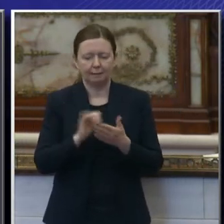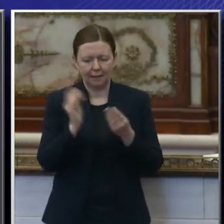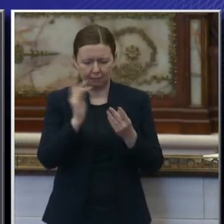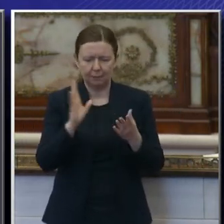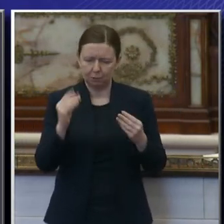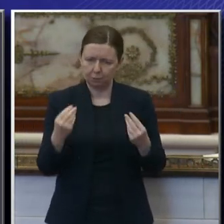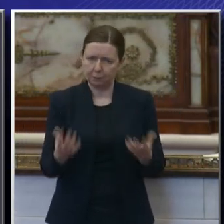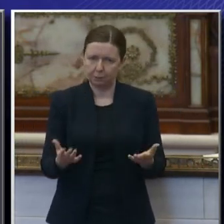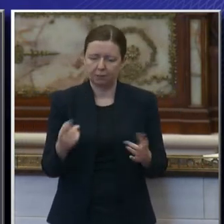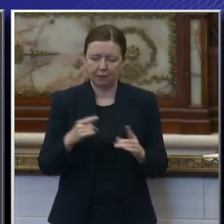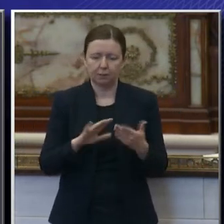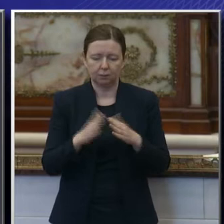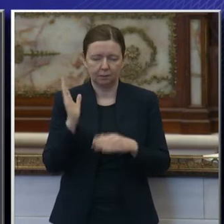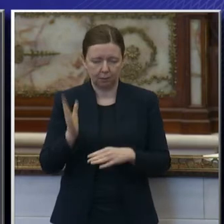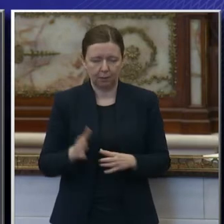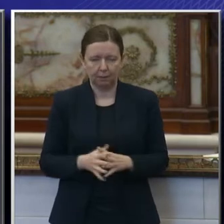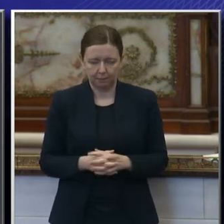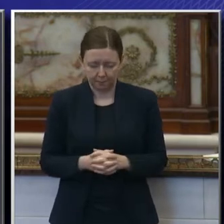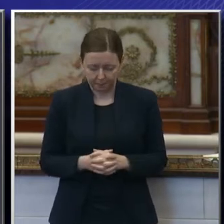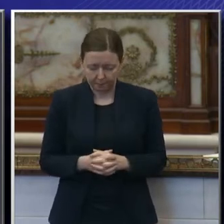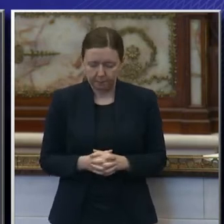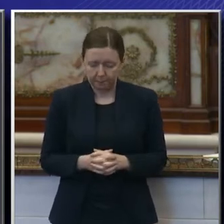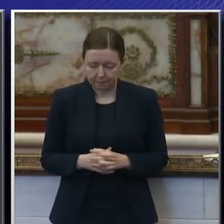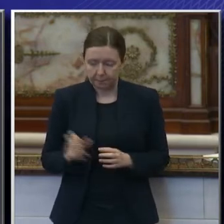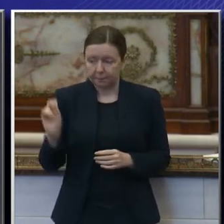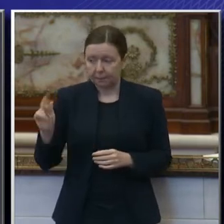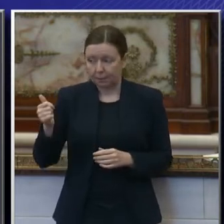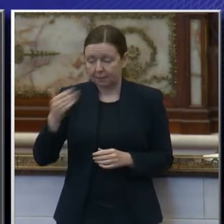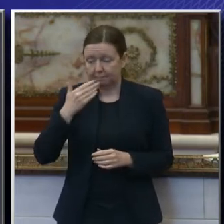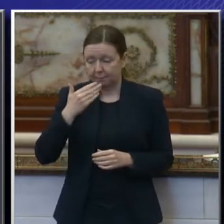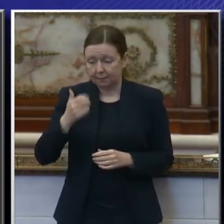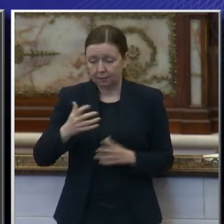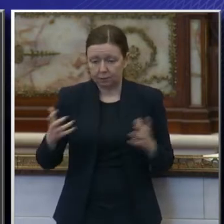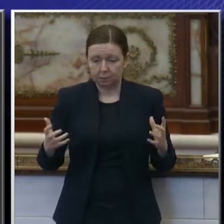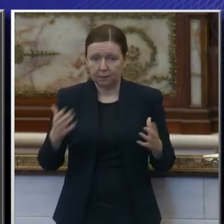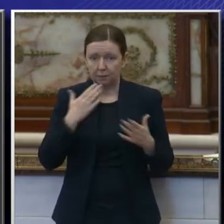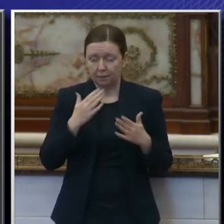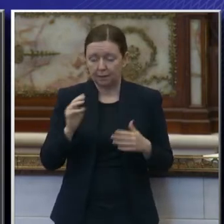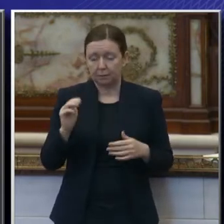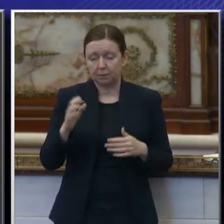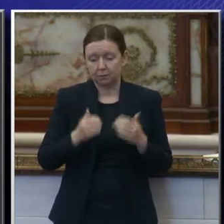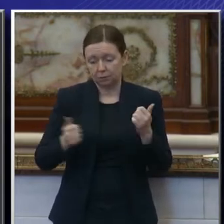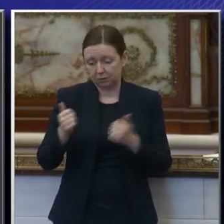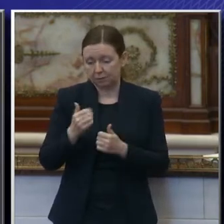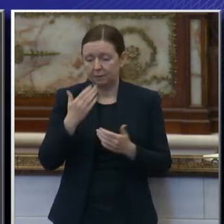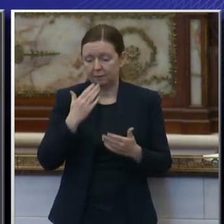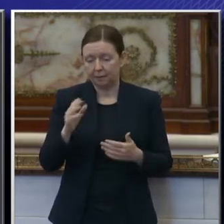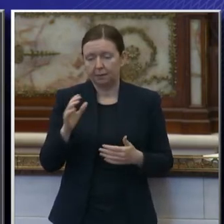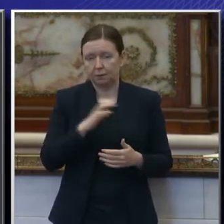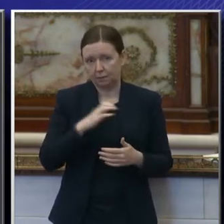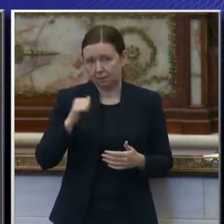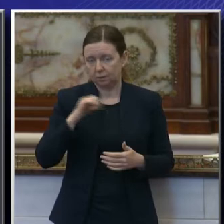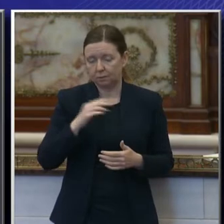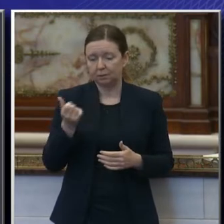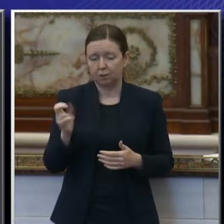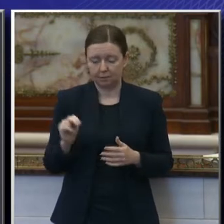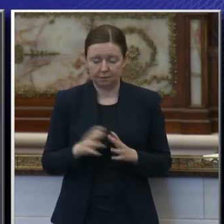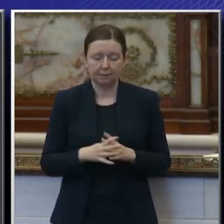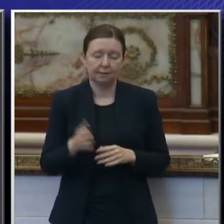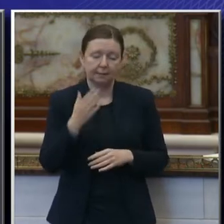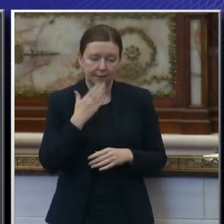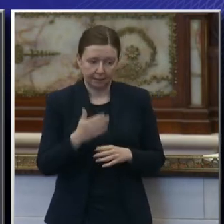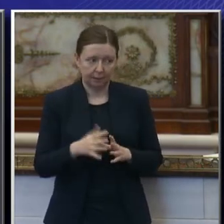be provided to the city. Okay. That's great. Thank you very much. Thank you, Mr. Chairman. Thank you to Councilman Johnson. Thank